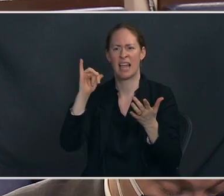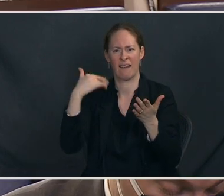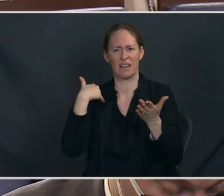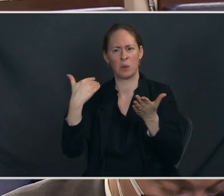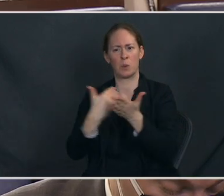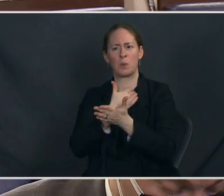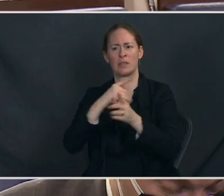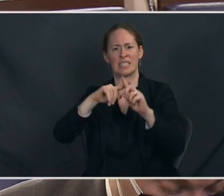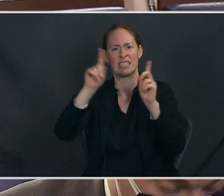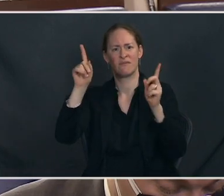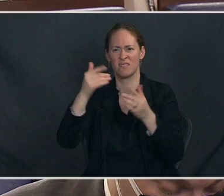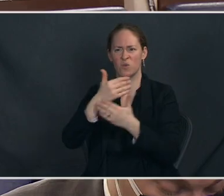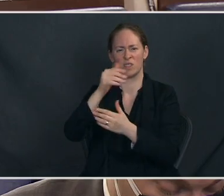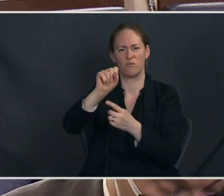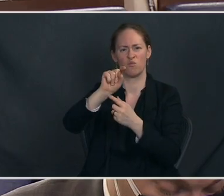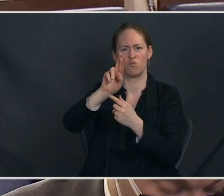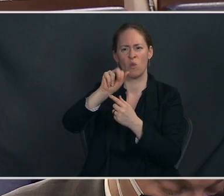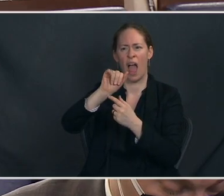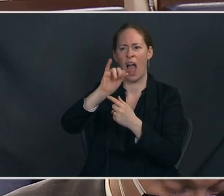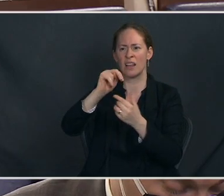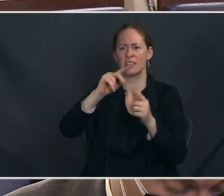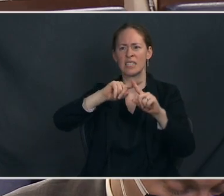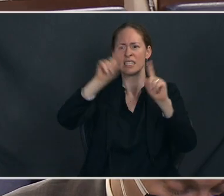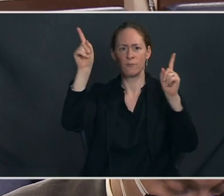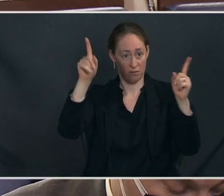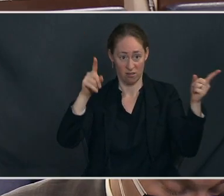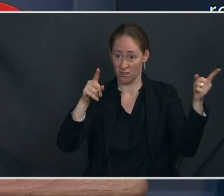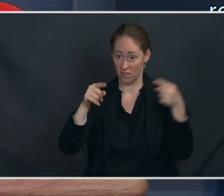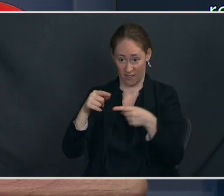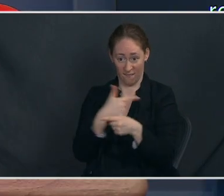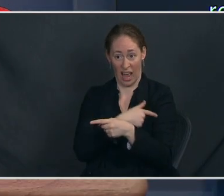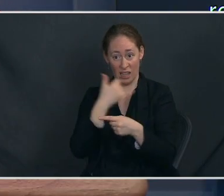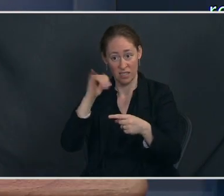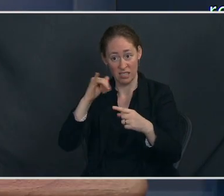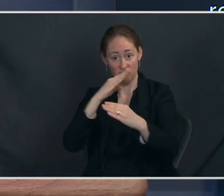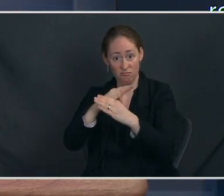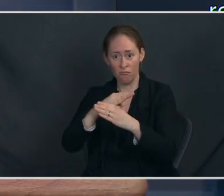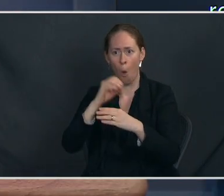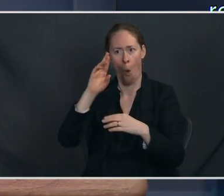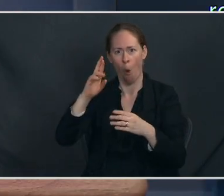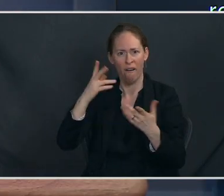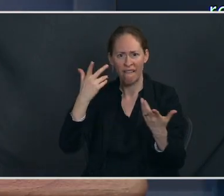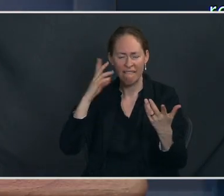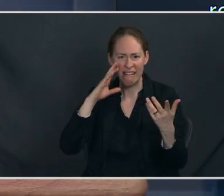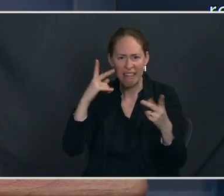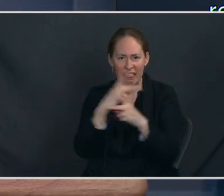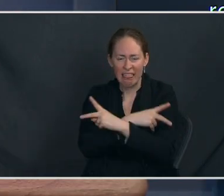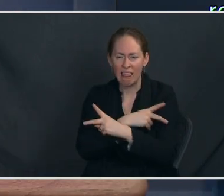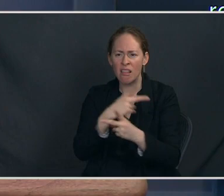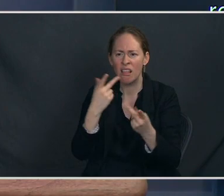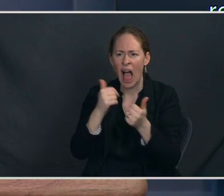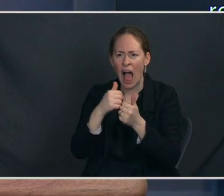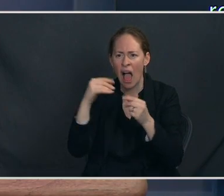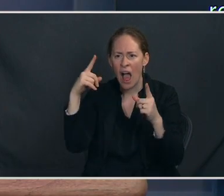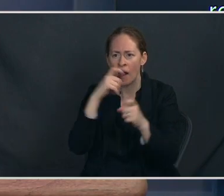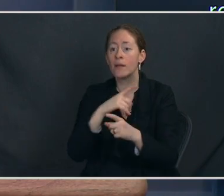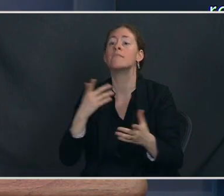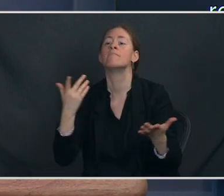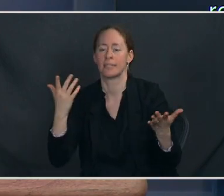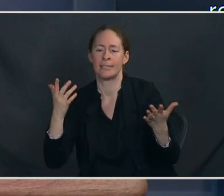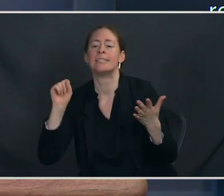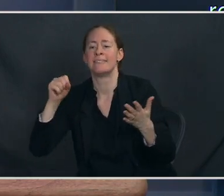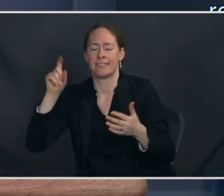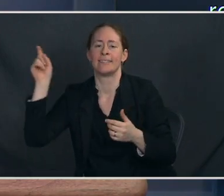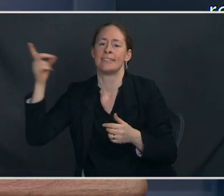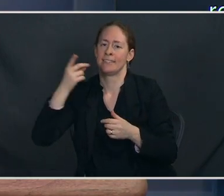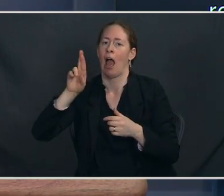is that going to complicate your rollout effort? Well, Dr. Fauci spoke to this a little bit last week, and I expect